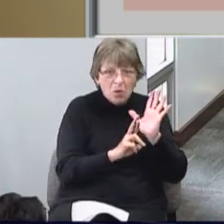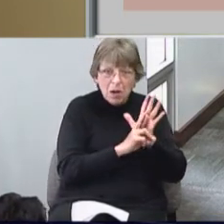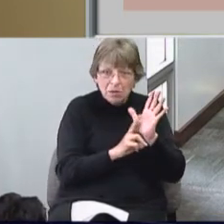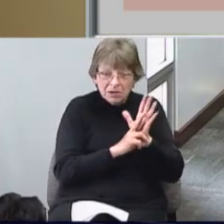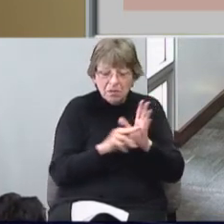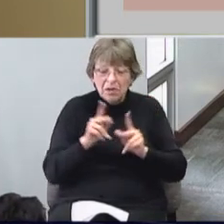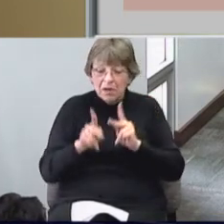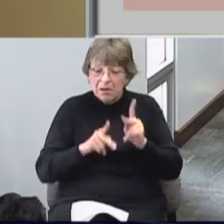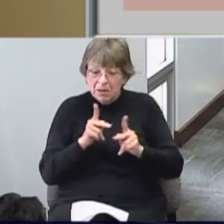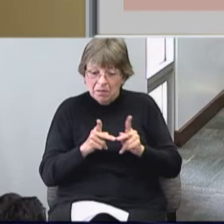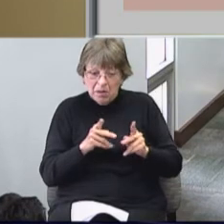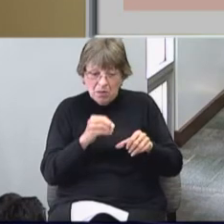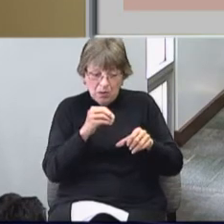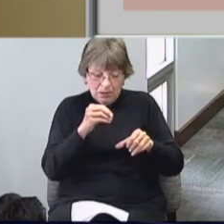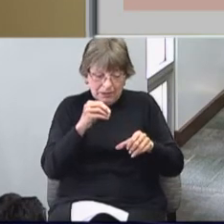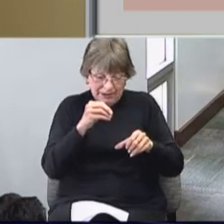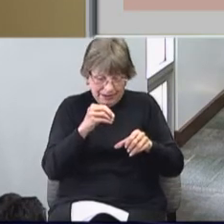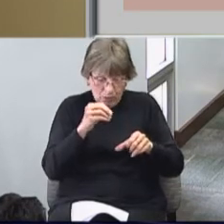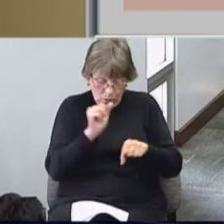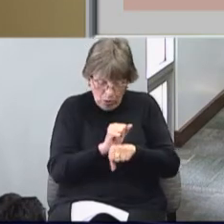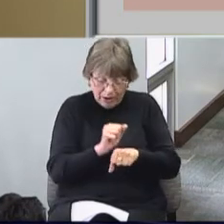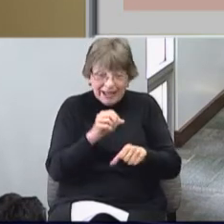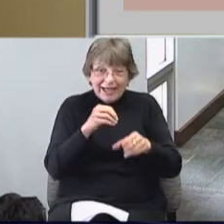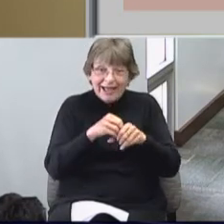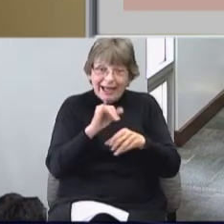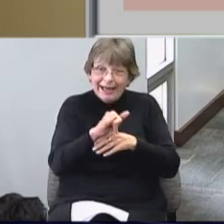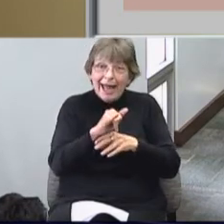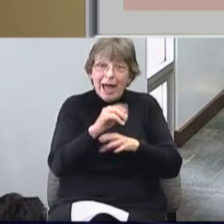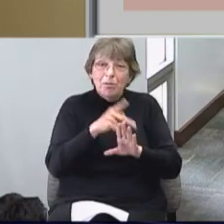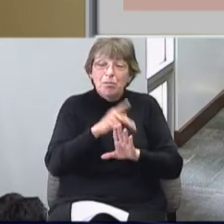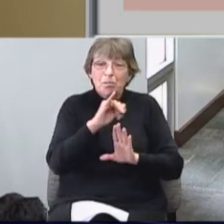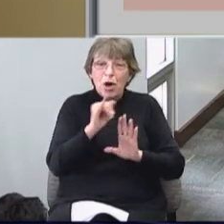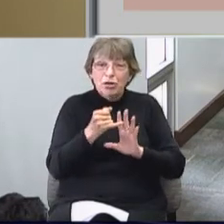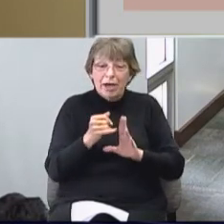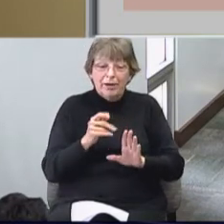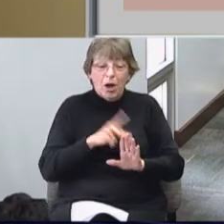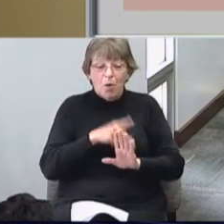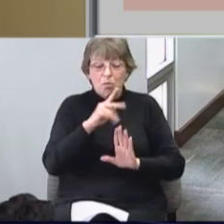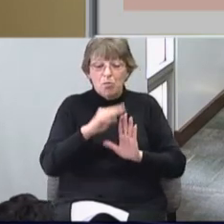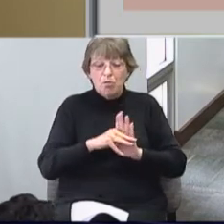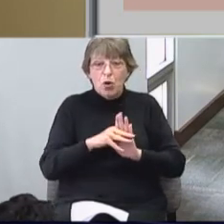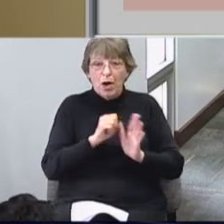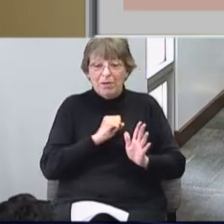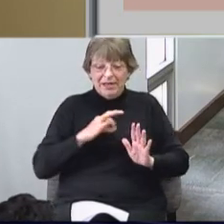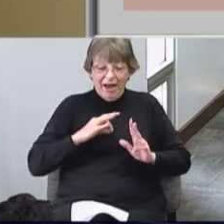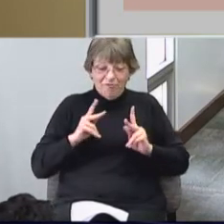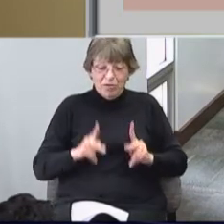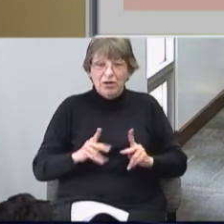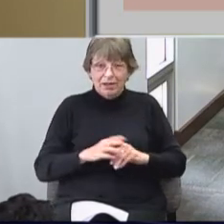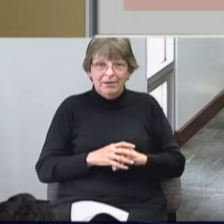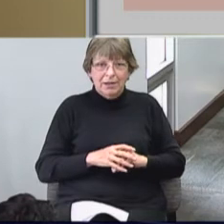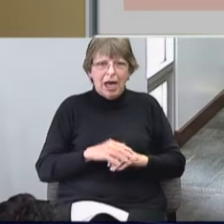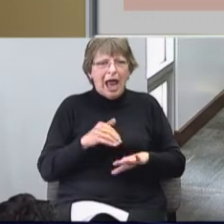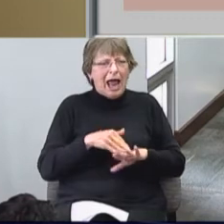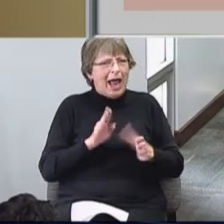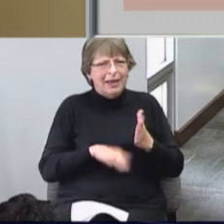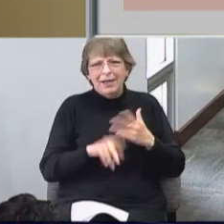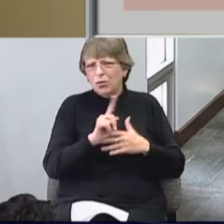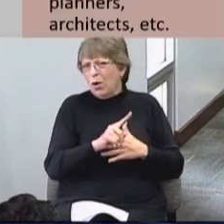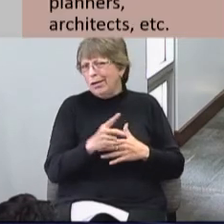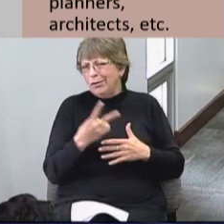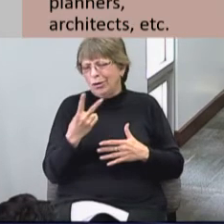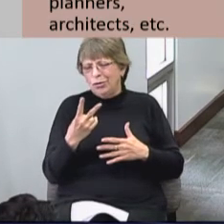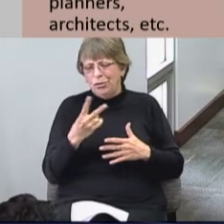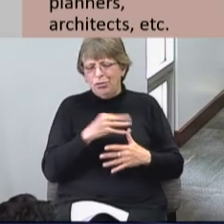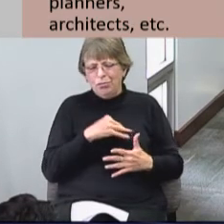actually assigned to that project, program staff person, a member, at least one or two members of